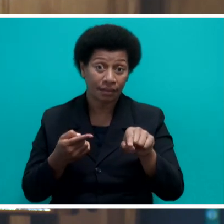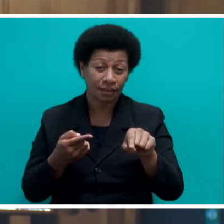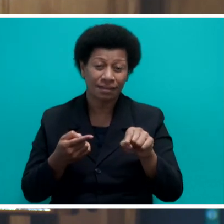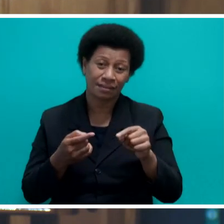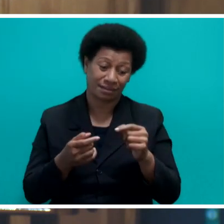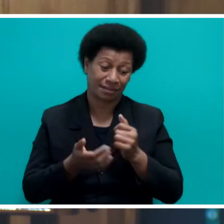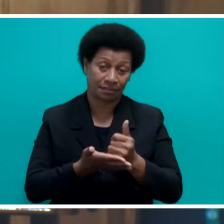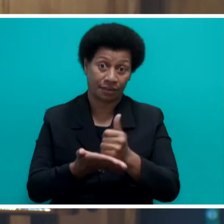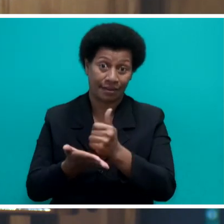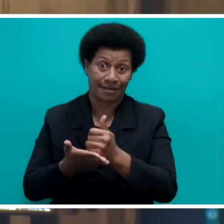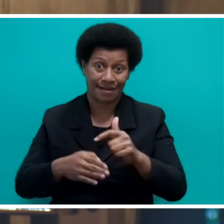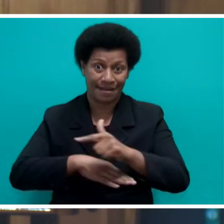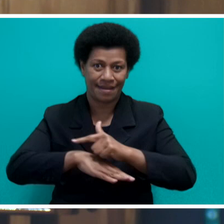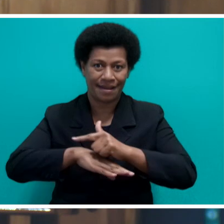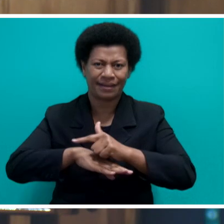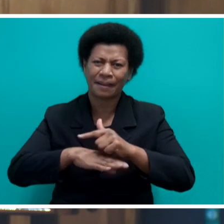the landmark World Bank